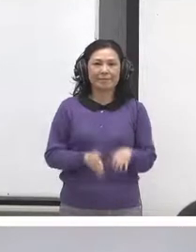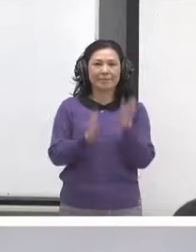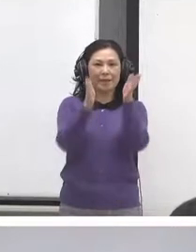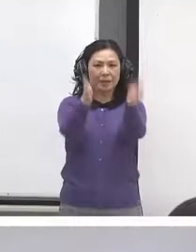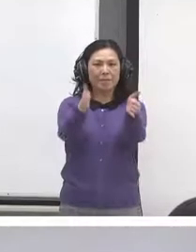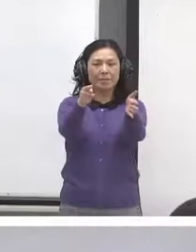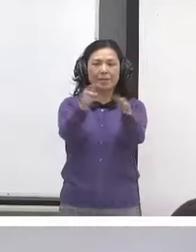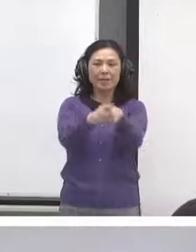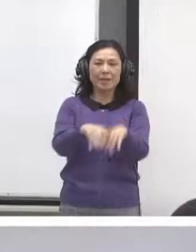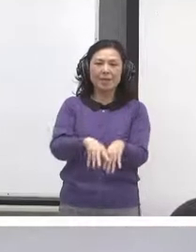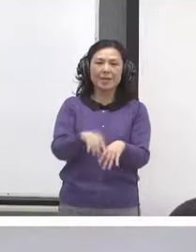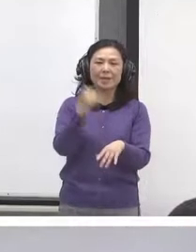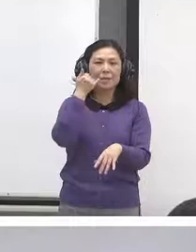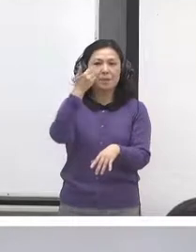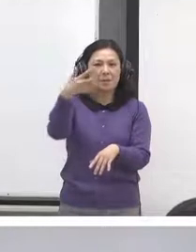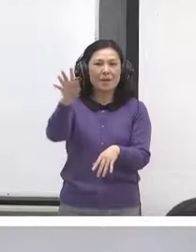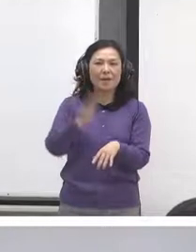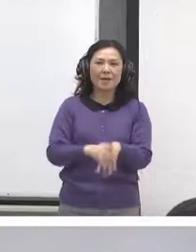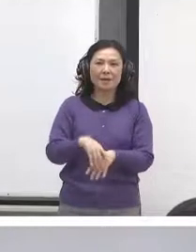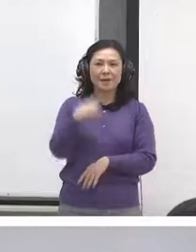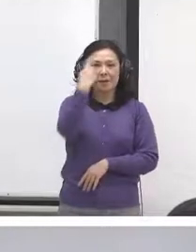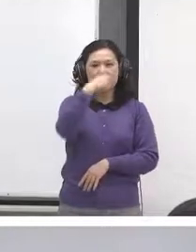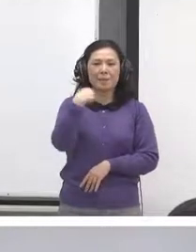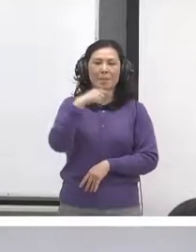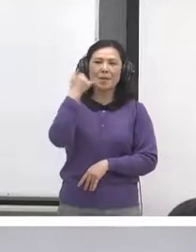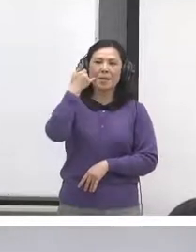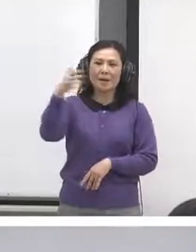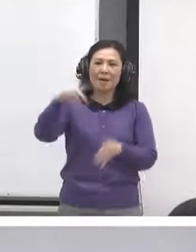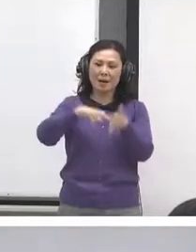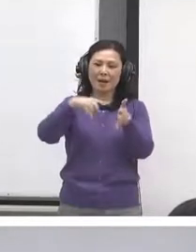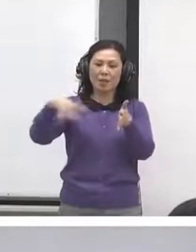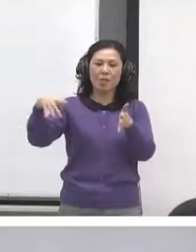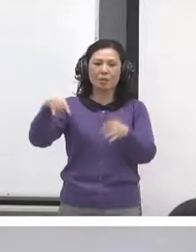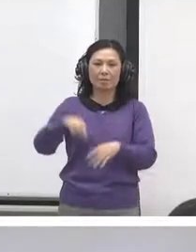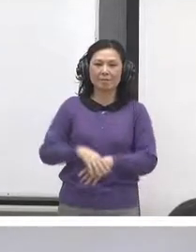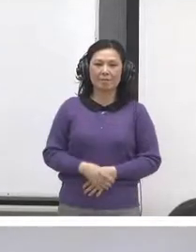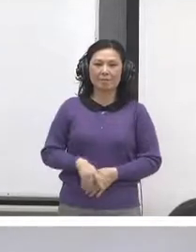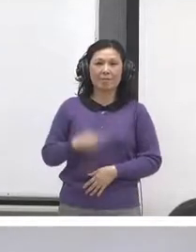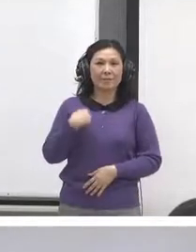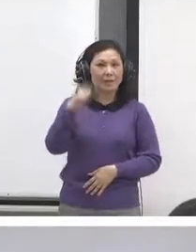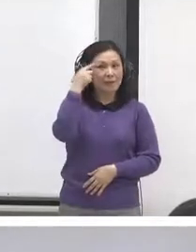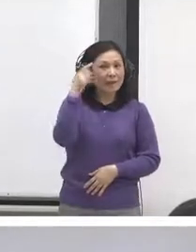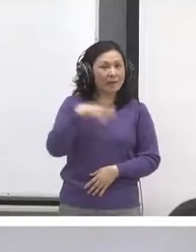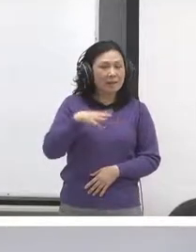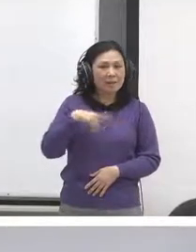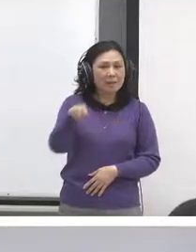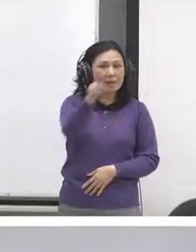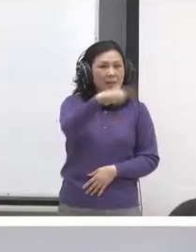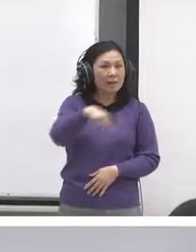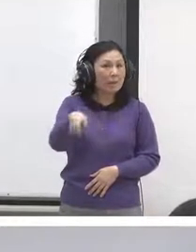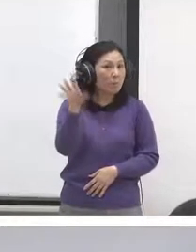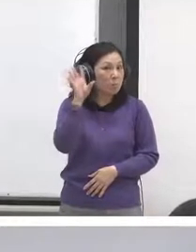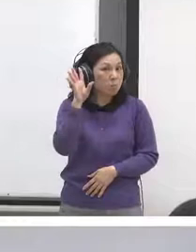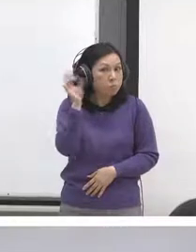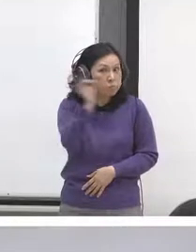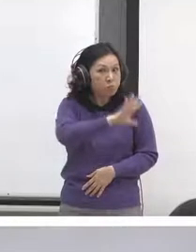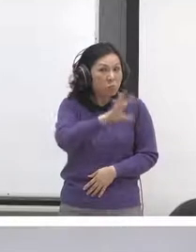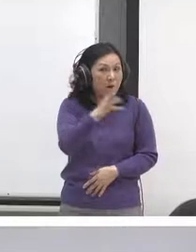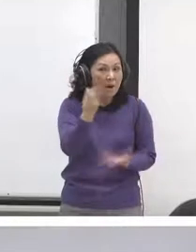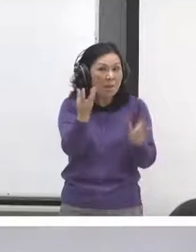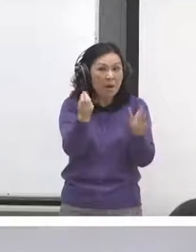I was wondering how many of you have never heard about Facing the Ocean? Can you raise your hand?